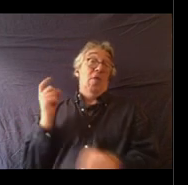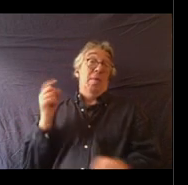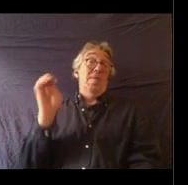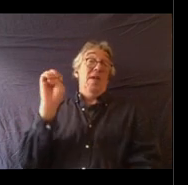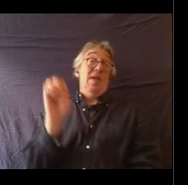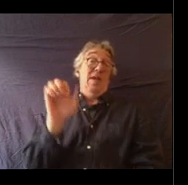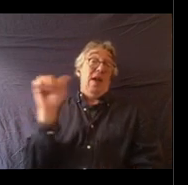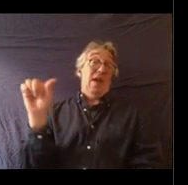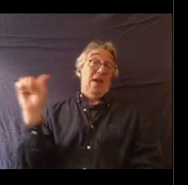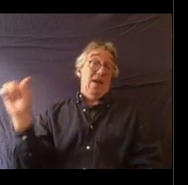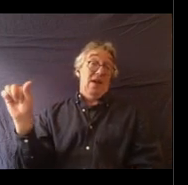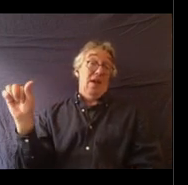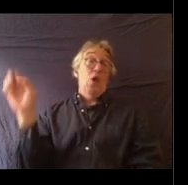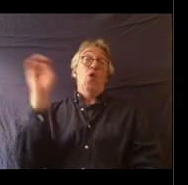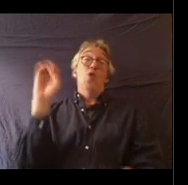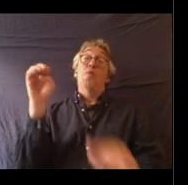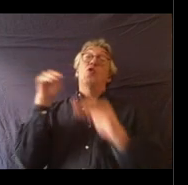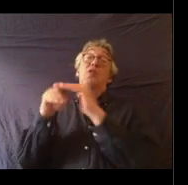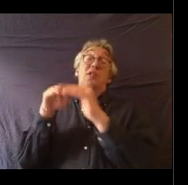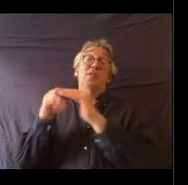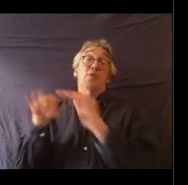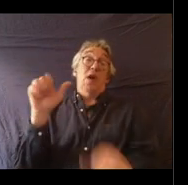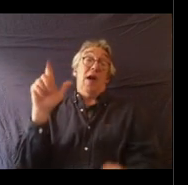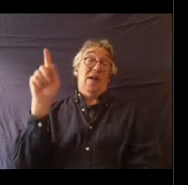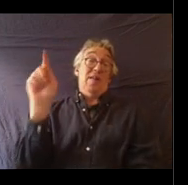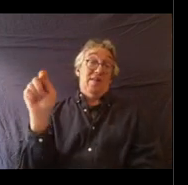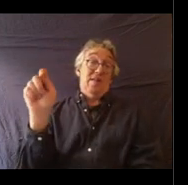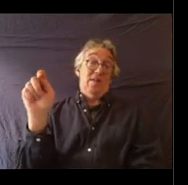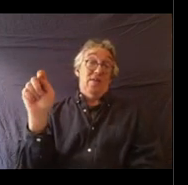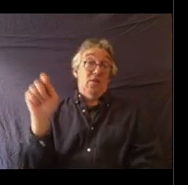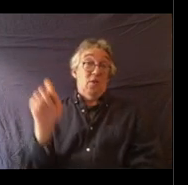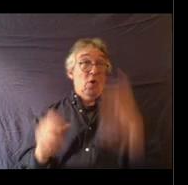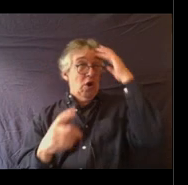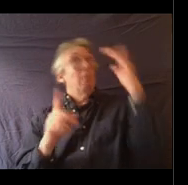by the European Accessibility Act transposition, and therefore they can start